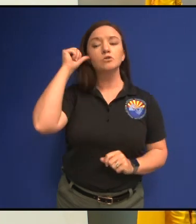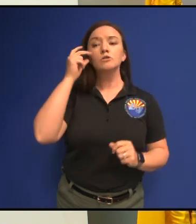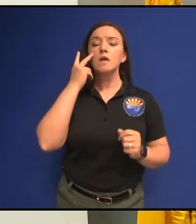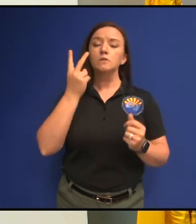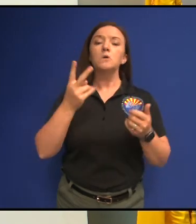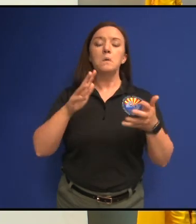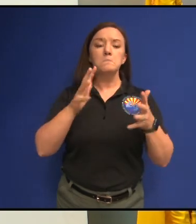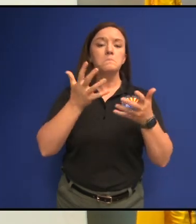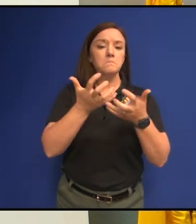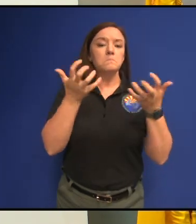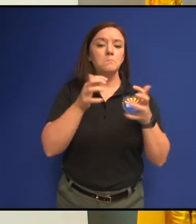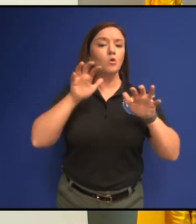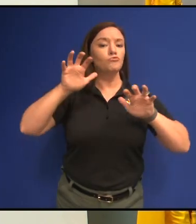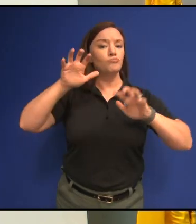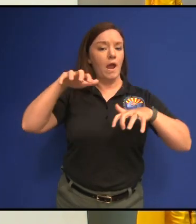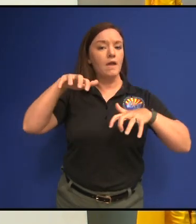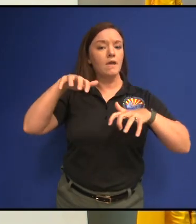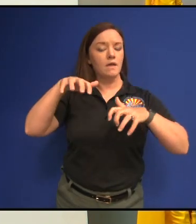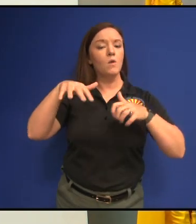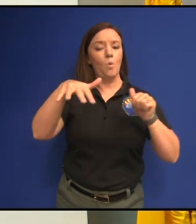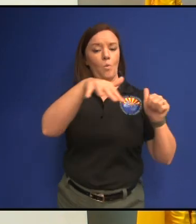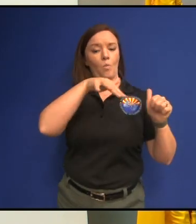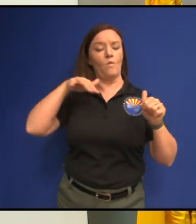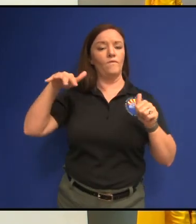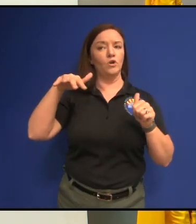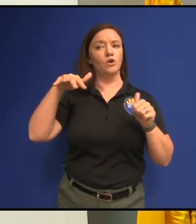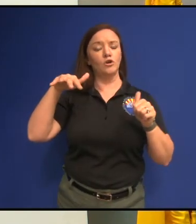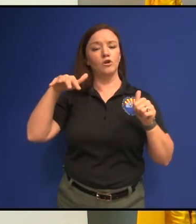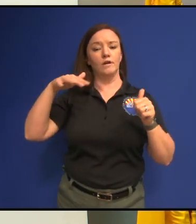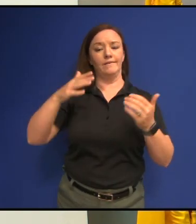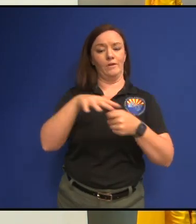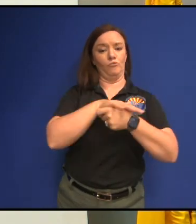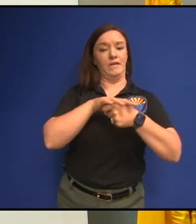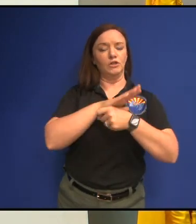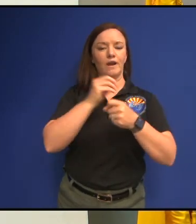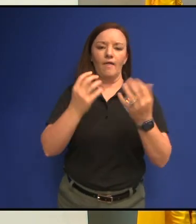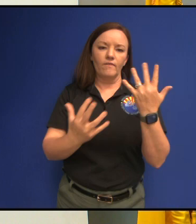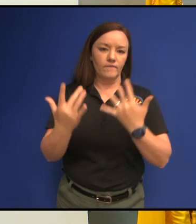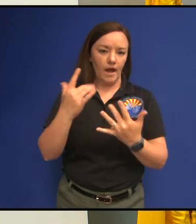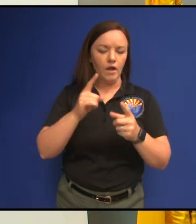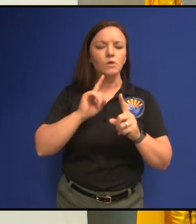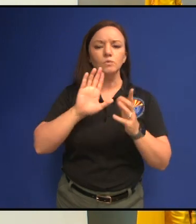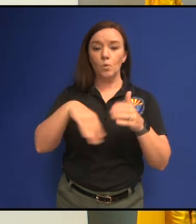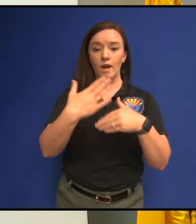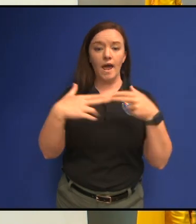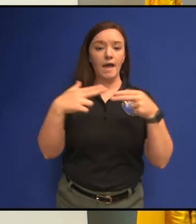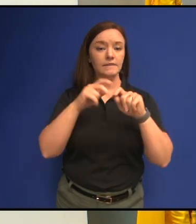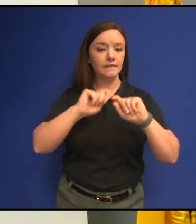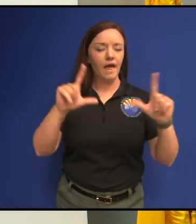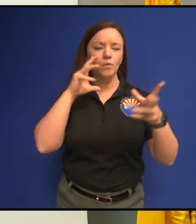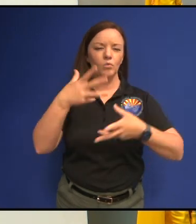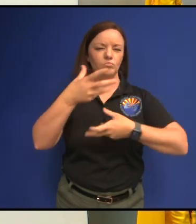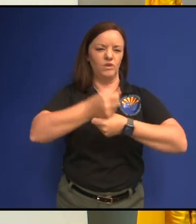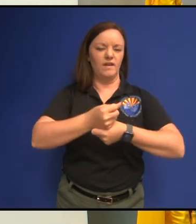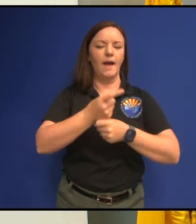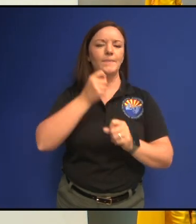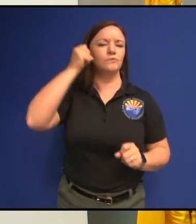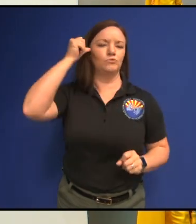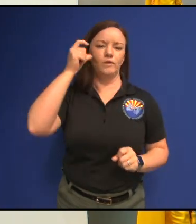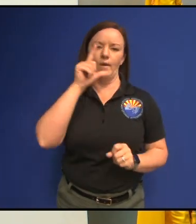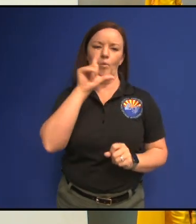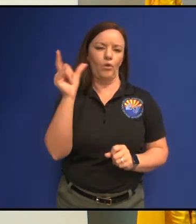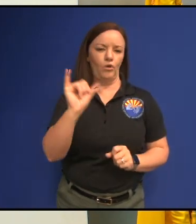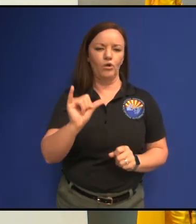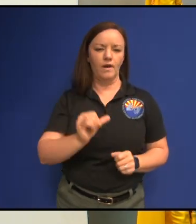of rain over the area and even over the fire. So we'll go to the next slide here with a recap of what